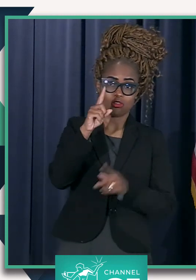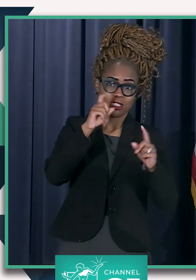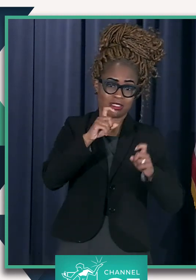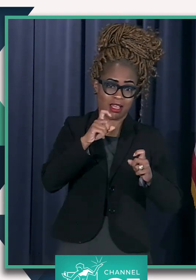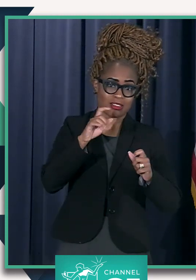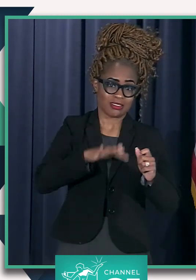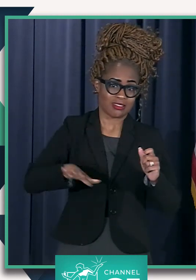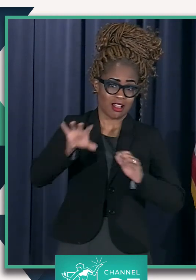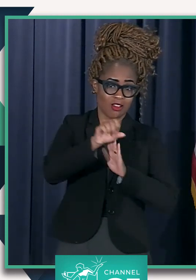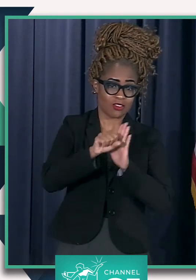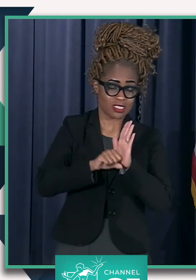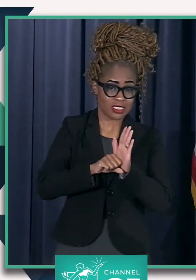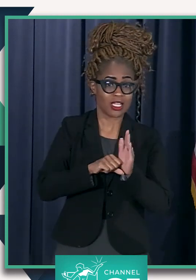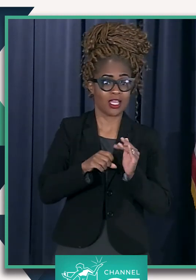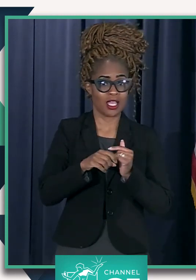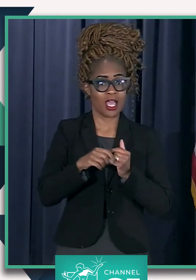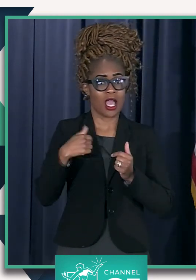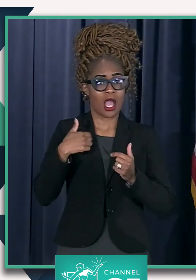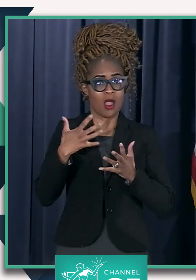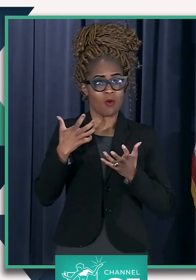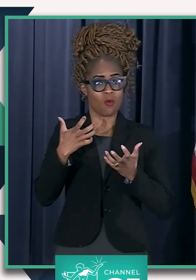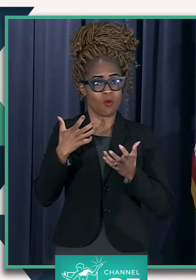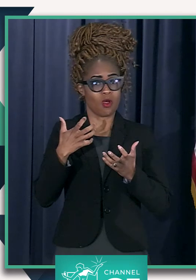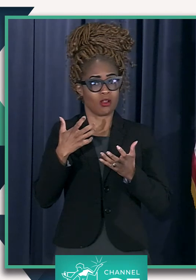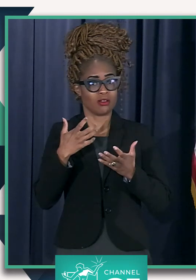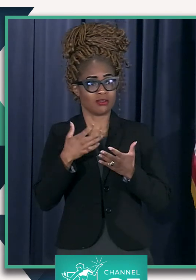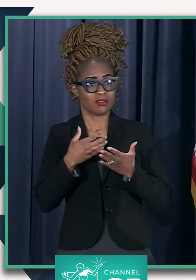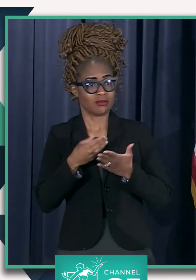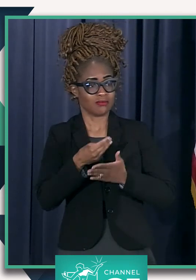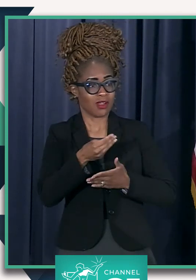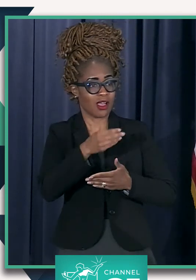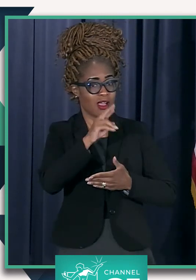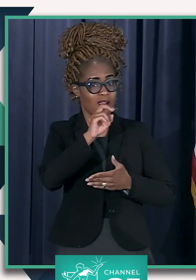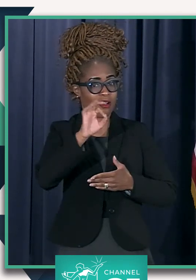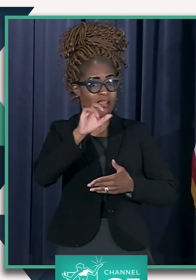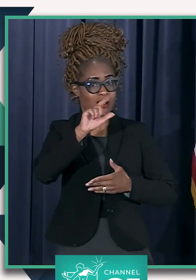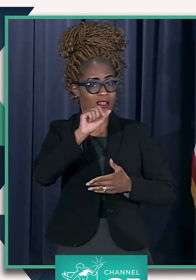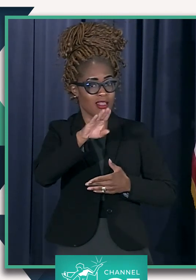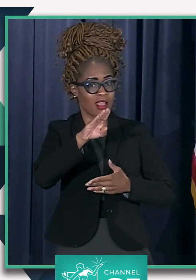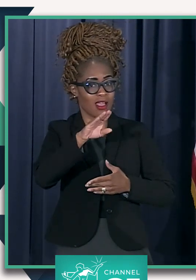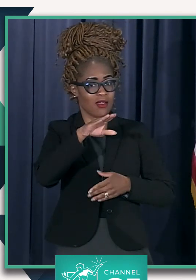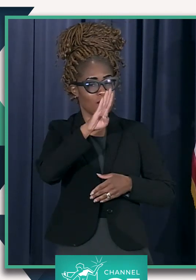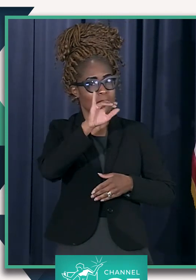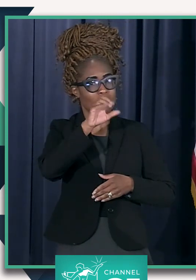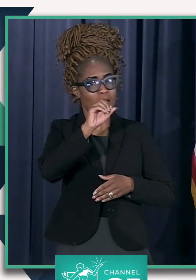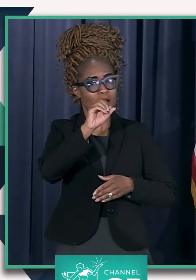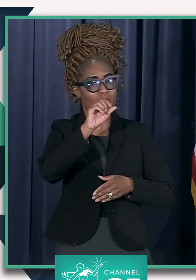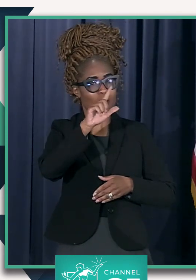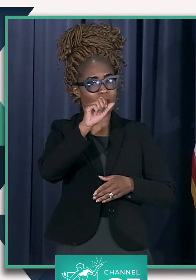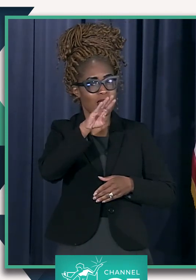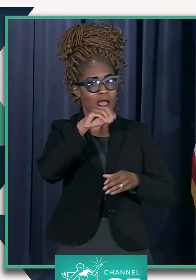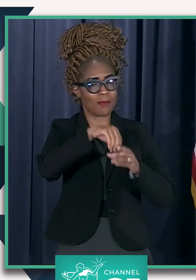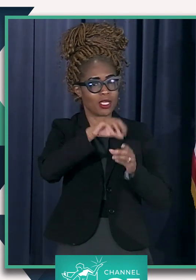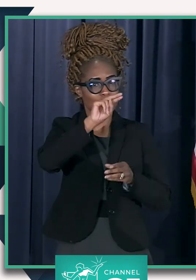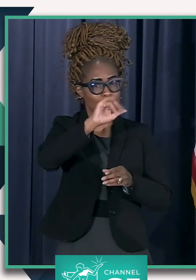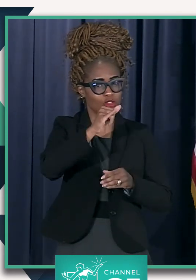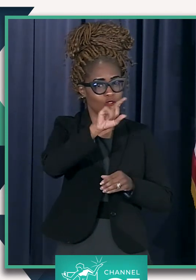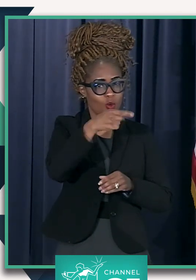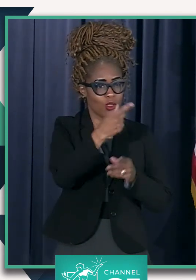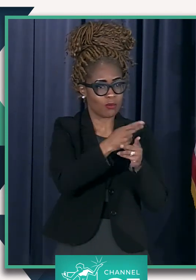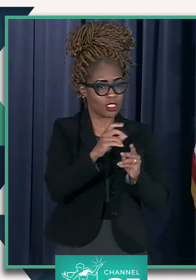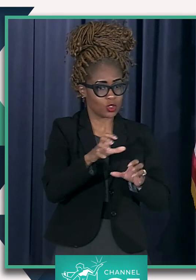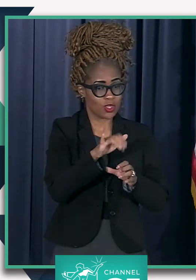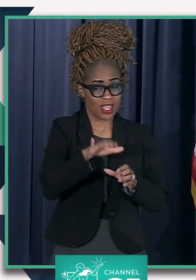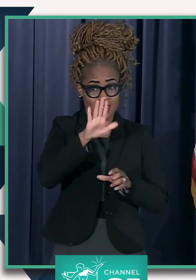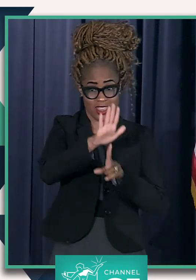I wanted to buy capacity from BioReference Lab in New Jersey, which was the only one doing it, and they were selling all their capacity to New York, and their